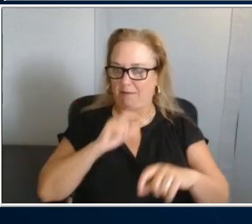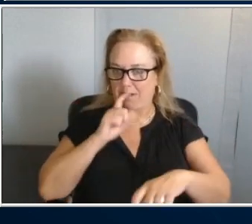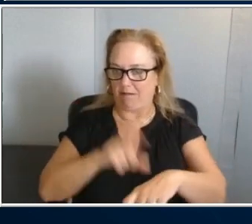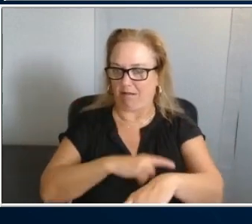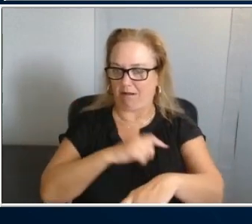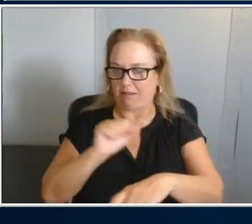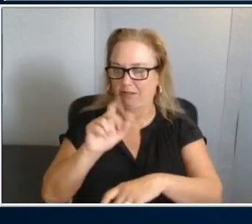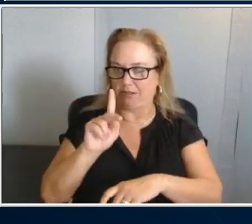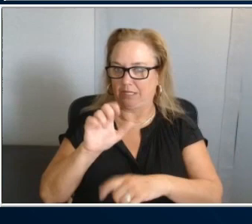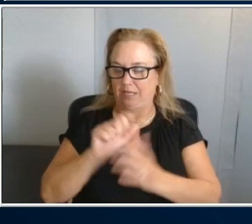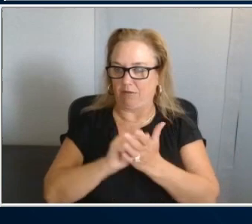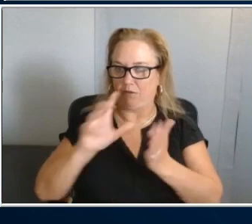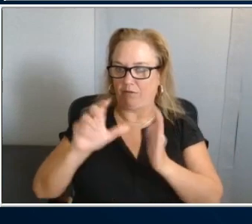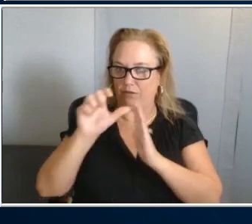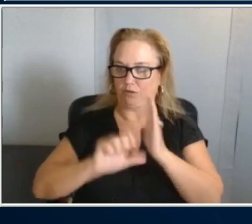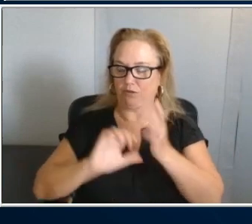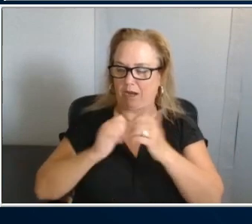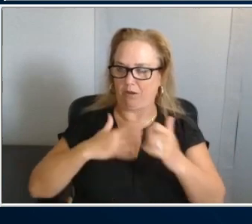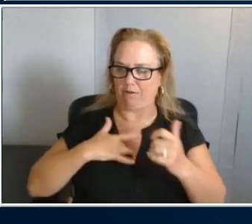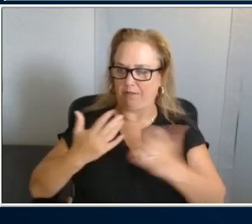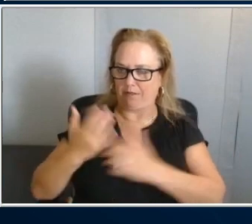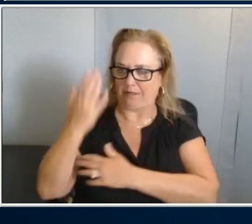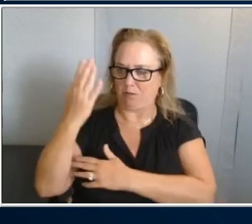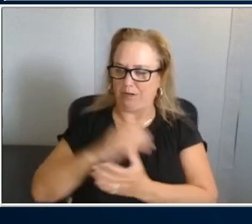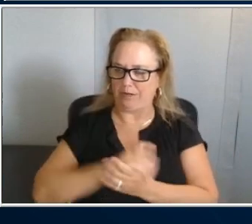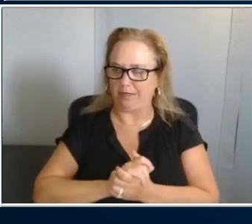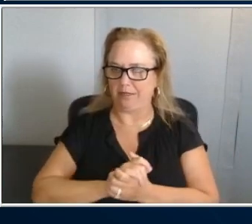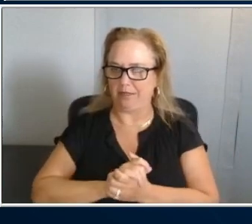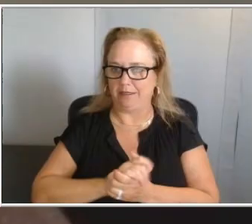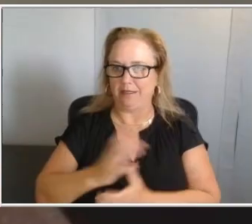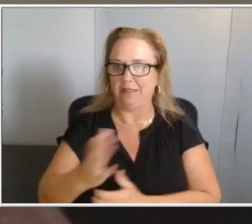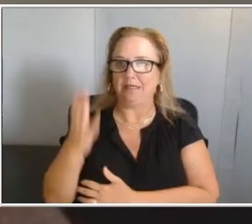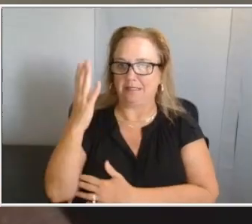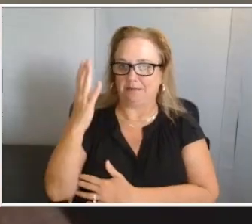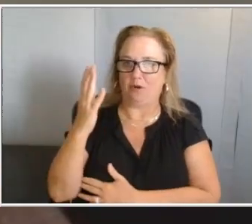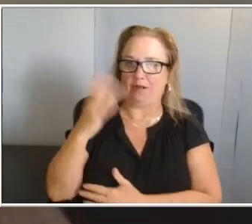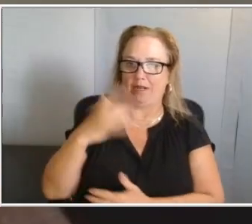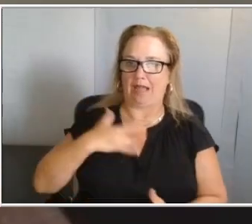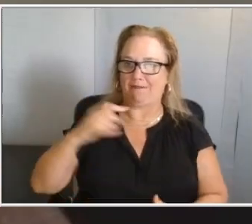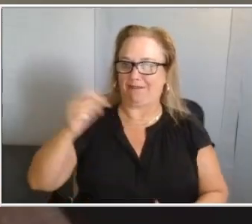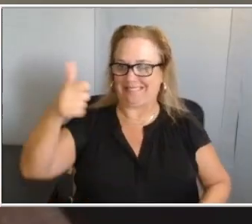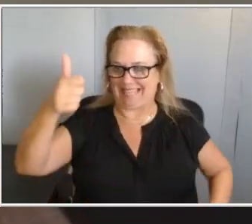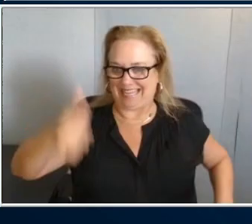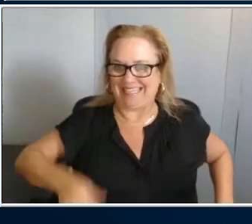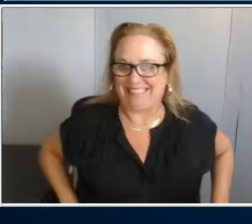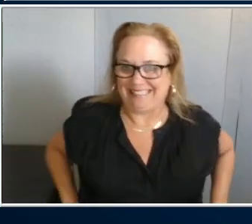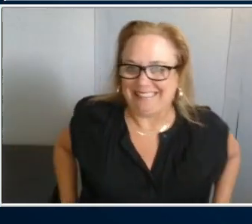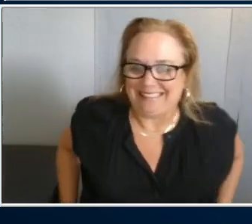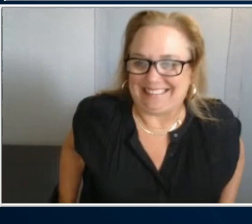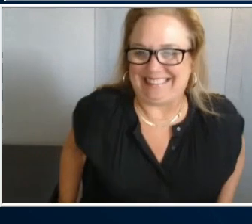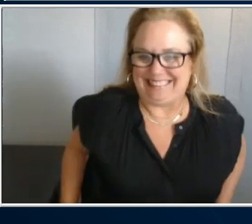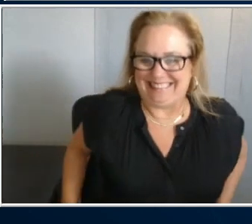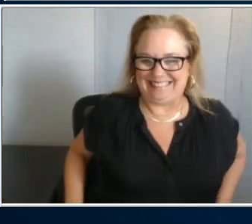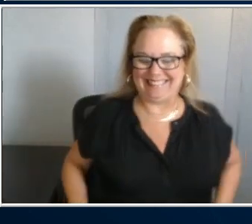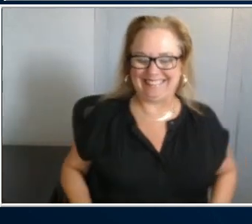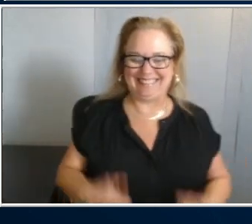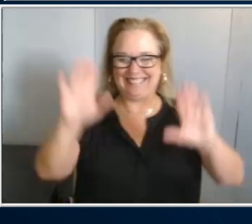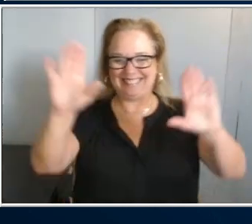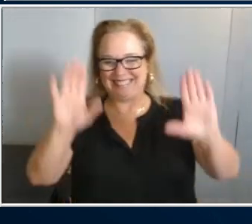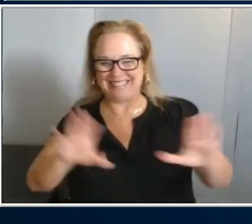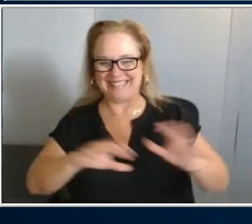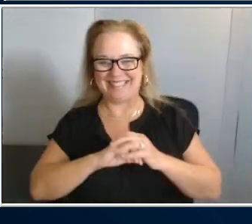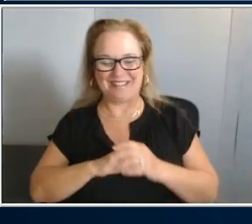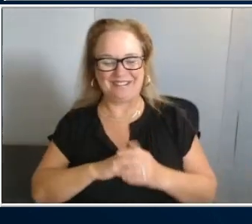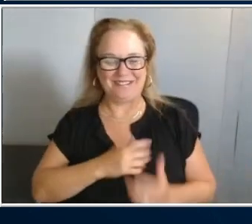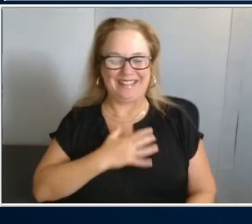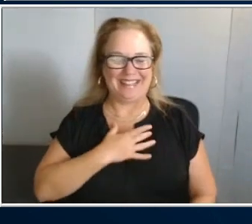skin removal surgery. How are you feeling this morning? This morning, I feel 10. Excellent. That's what we like to